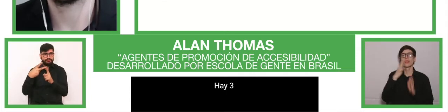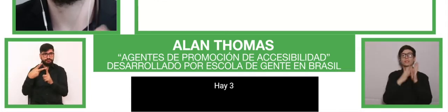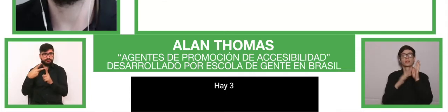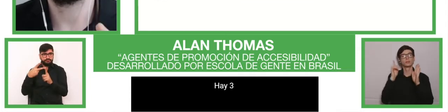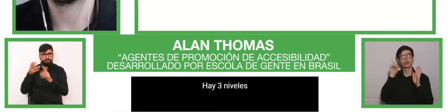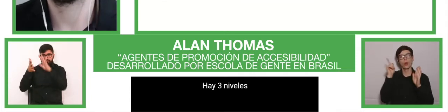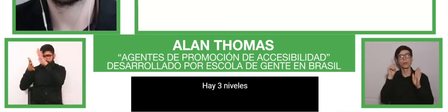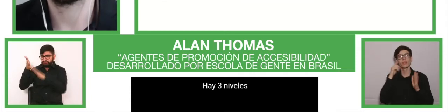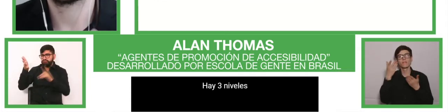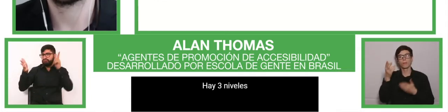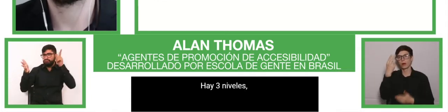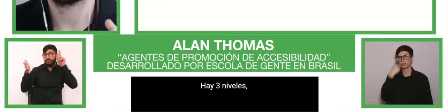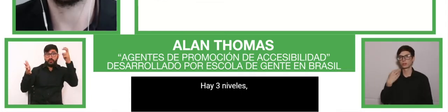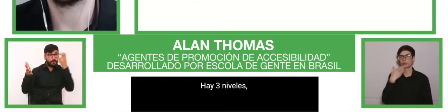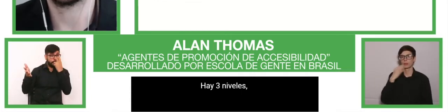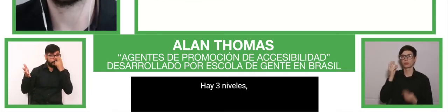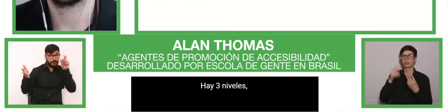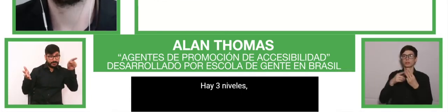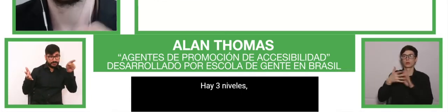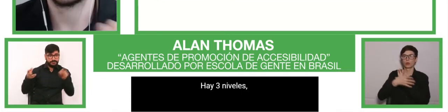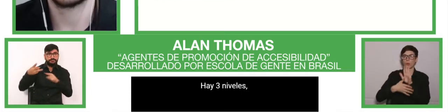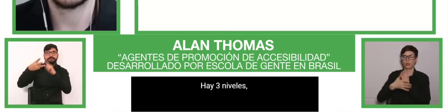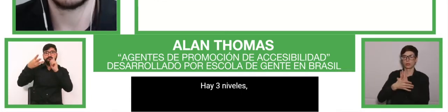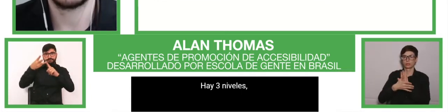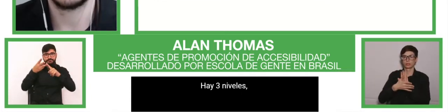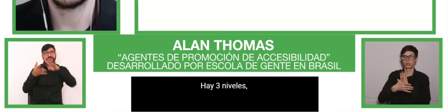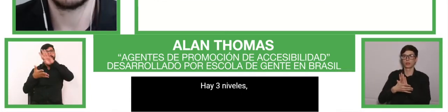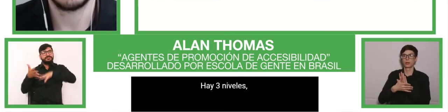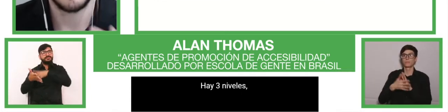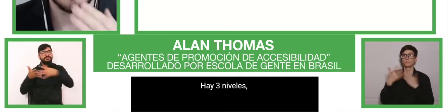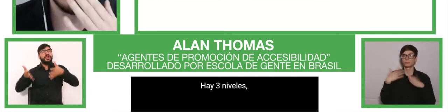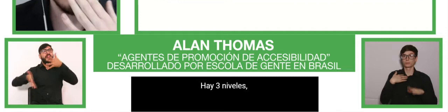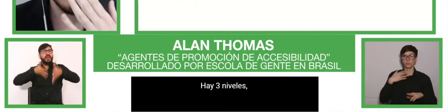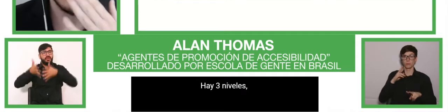was a series of workshops we gave to UNICEF. Next slide, please.